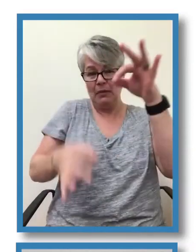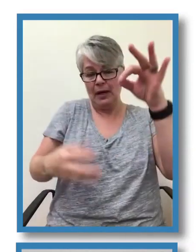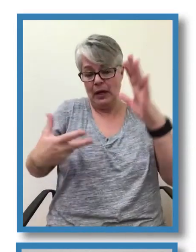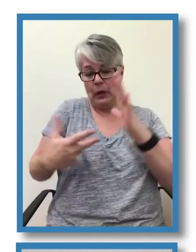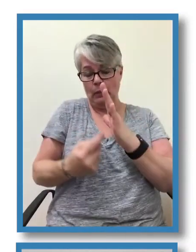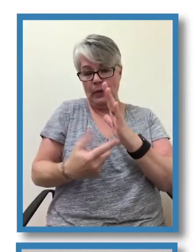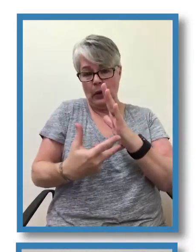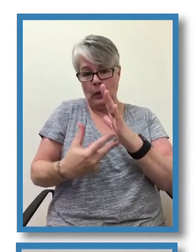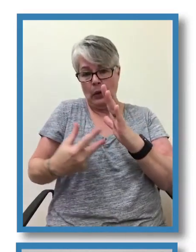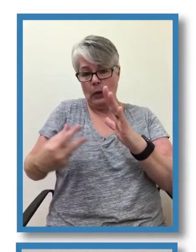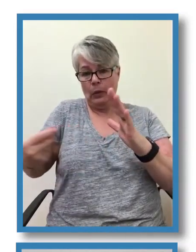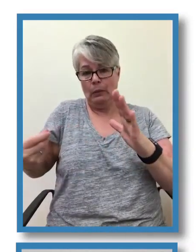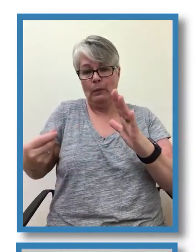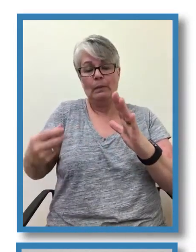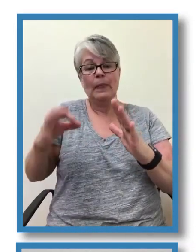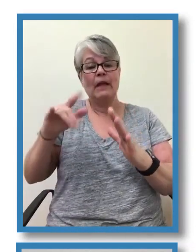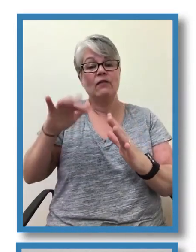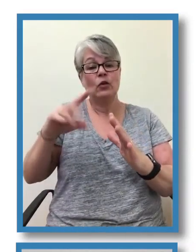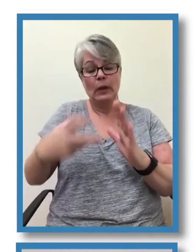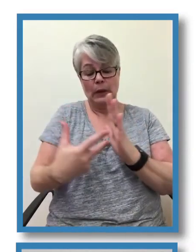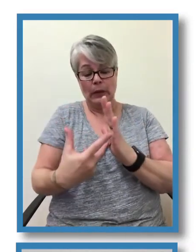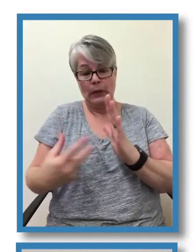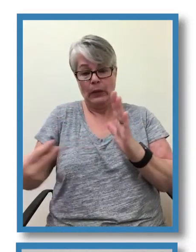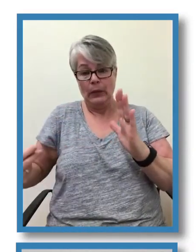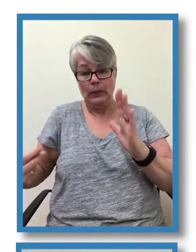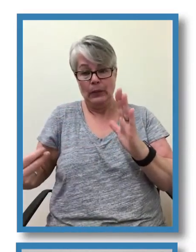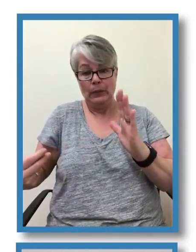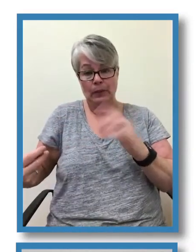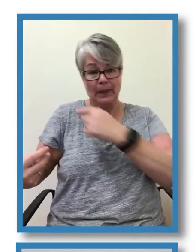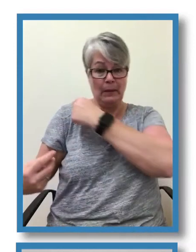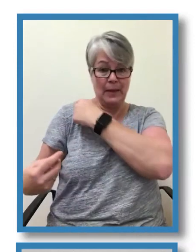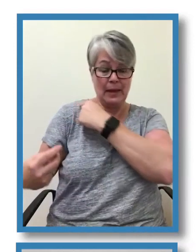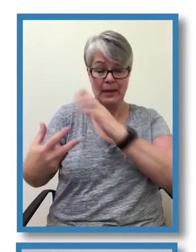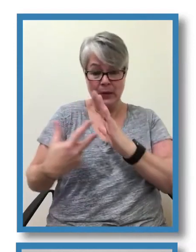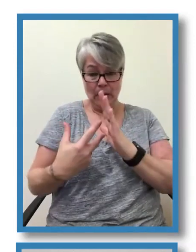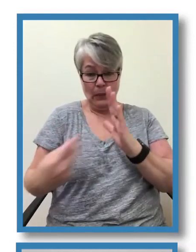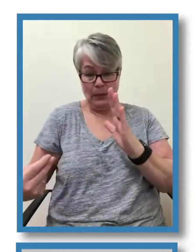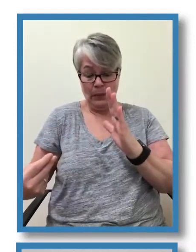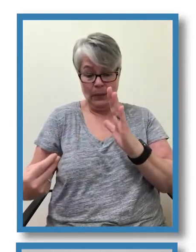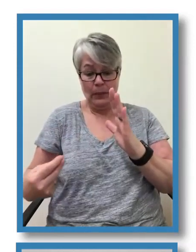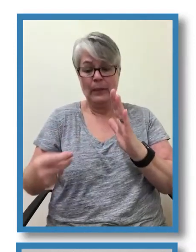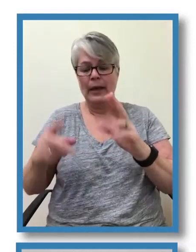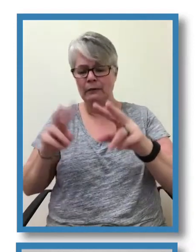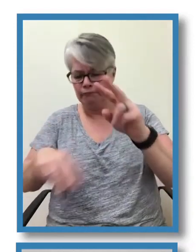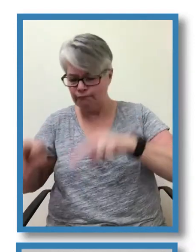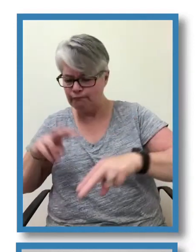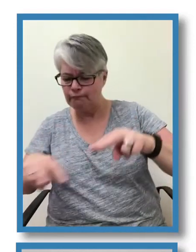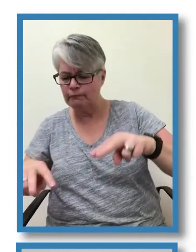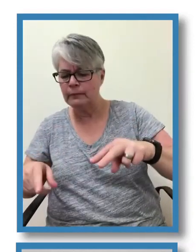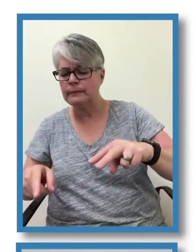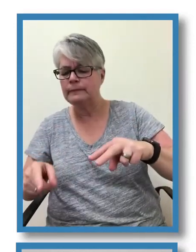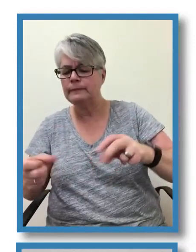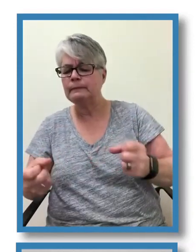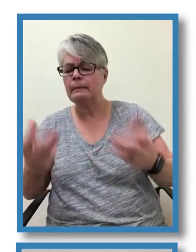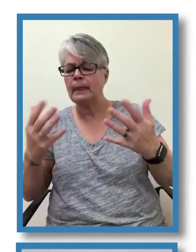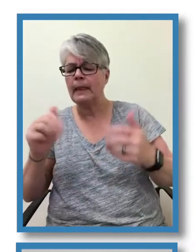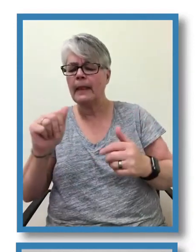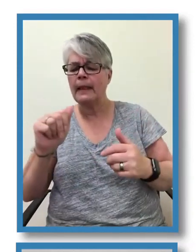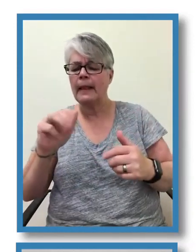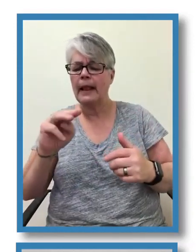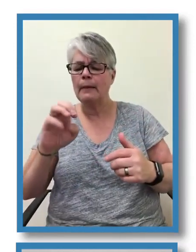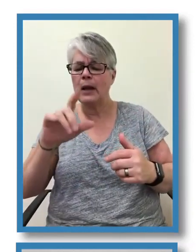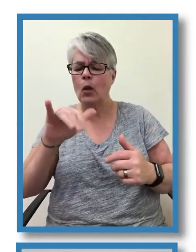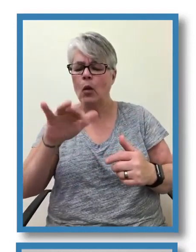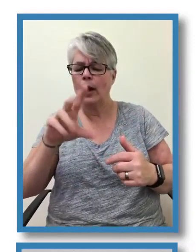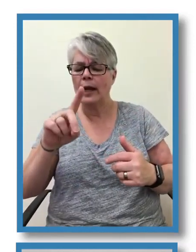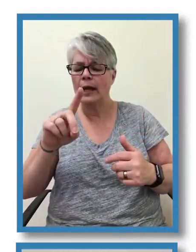versus tau protein is in the cerebrospinal fluid. And that's a trial, and the medication in this instance is an